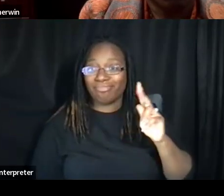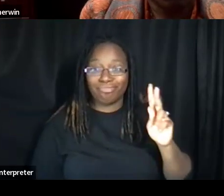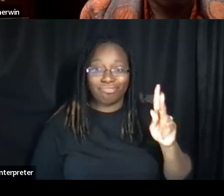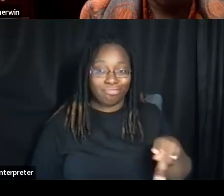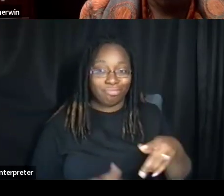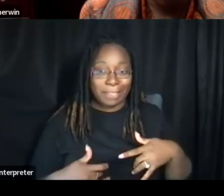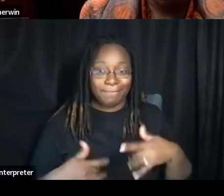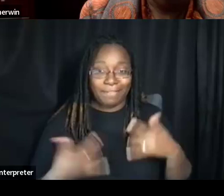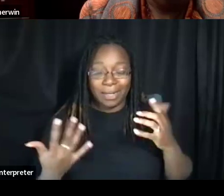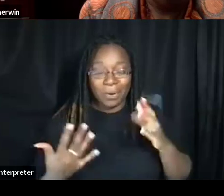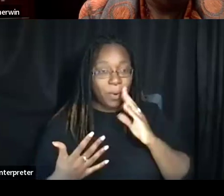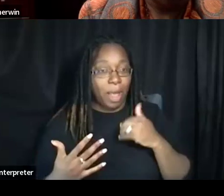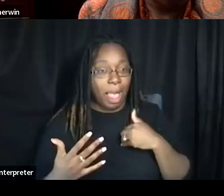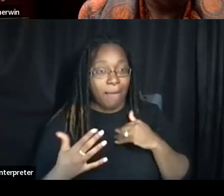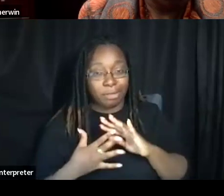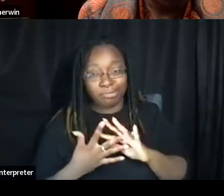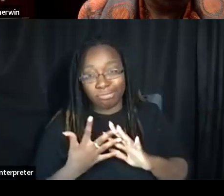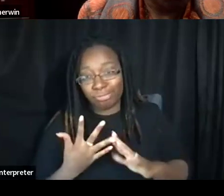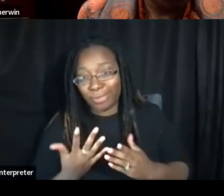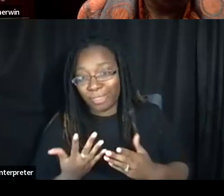things were going to happen. We were going to do all of these